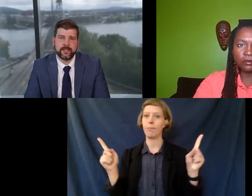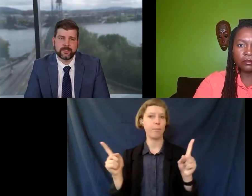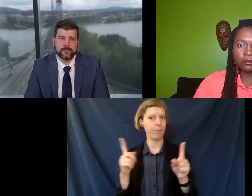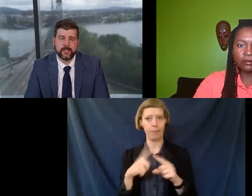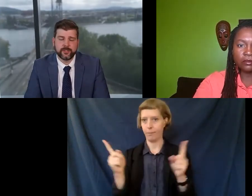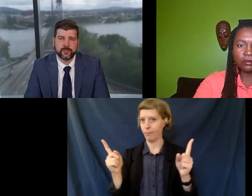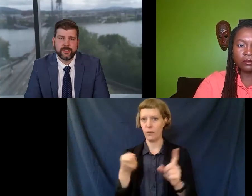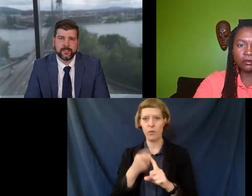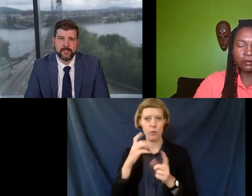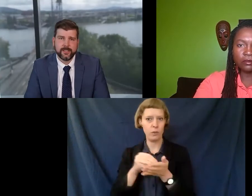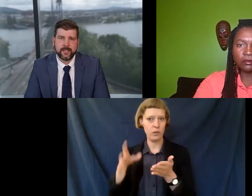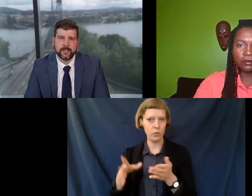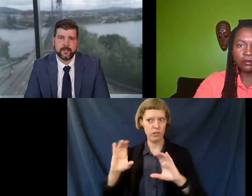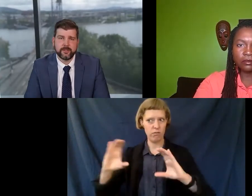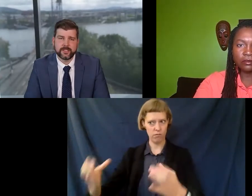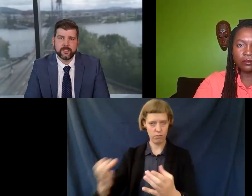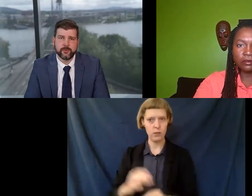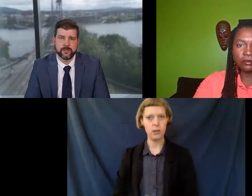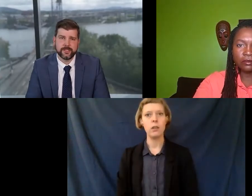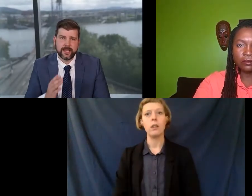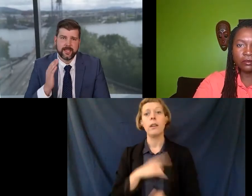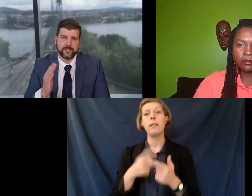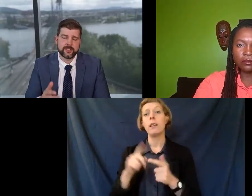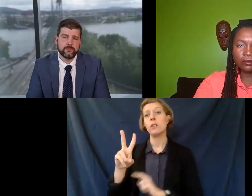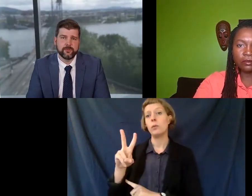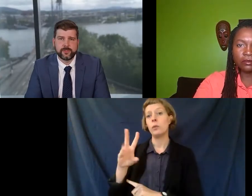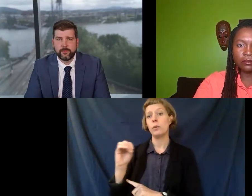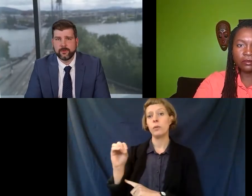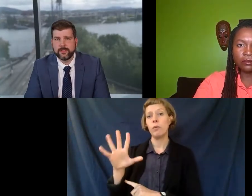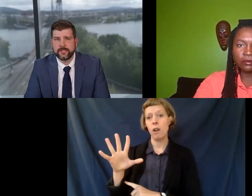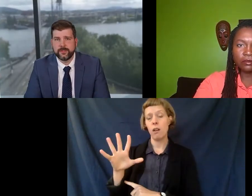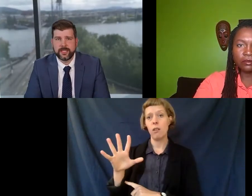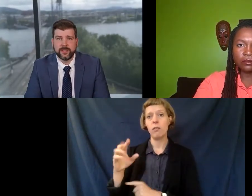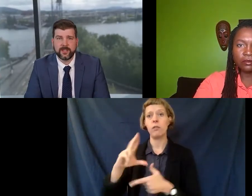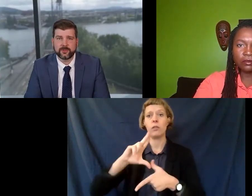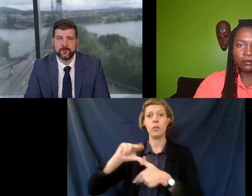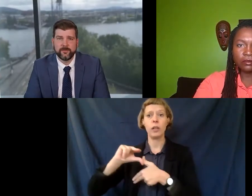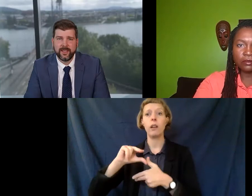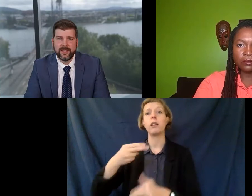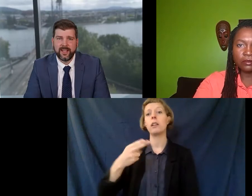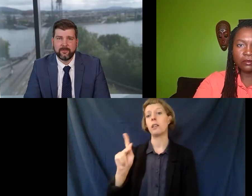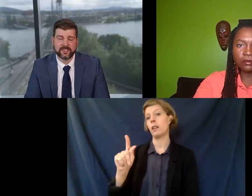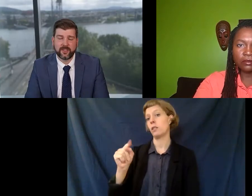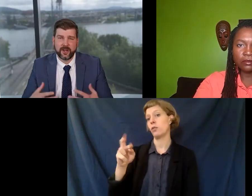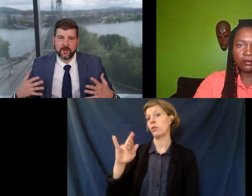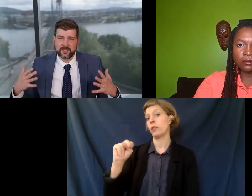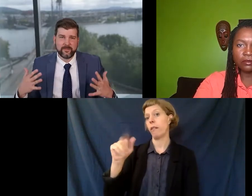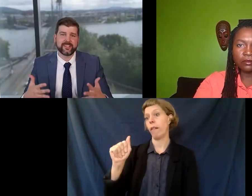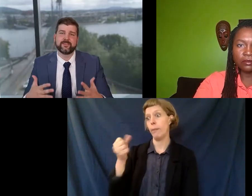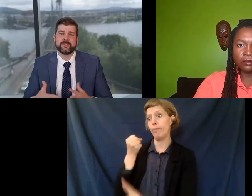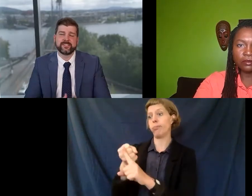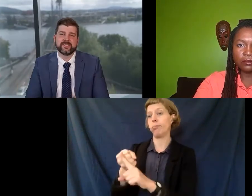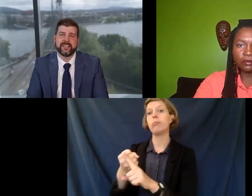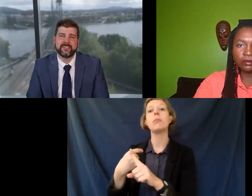right as Hurricane Katrina came into the city of New Orleans, I had just moved to Portland to attend law school because I thought I was going to